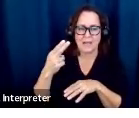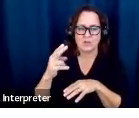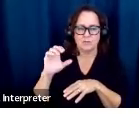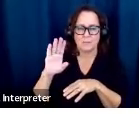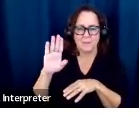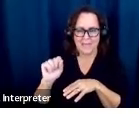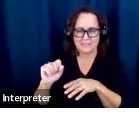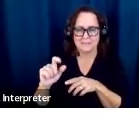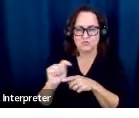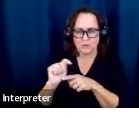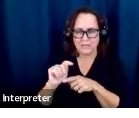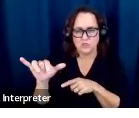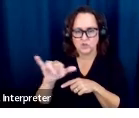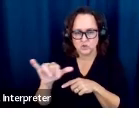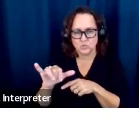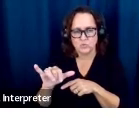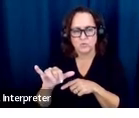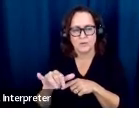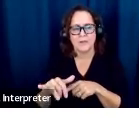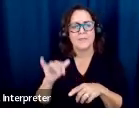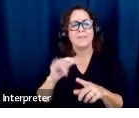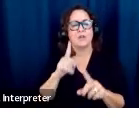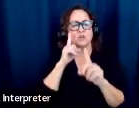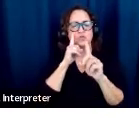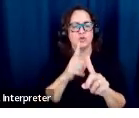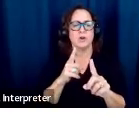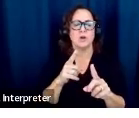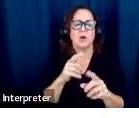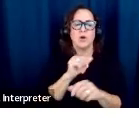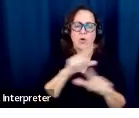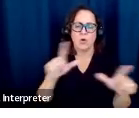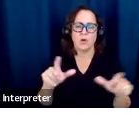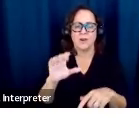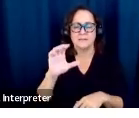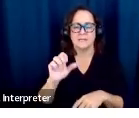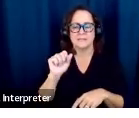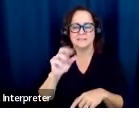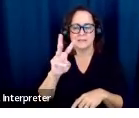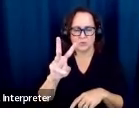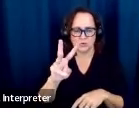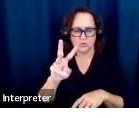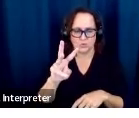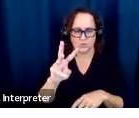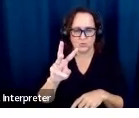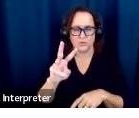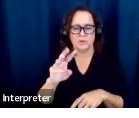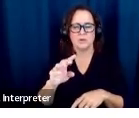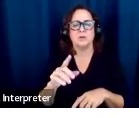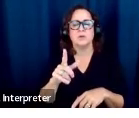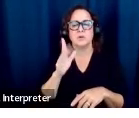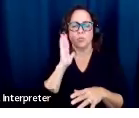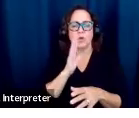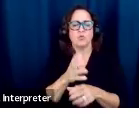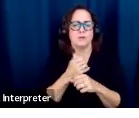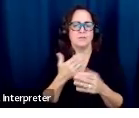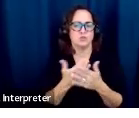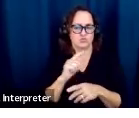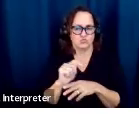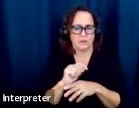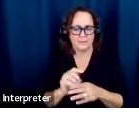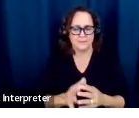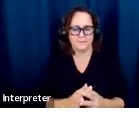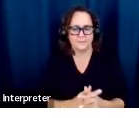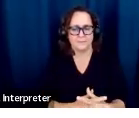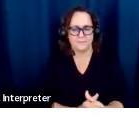implements the CSW, so that all targeted case managers providing case management services under the CSW are able to receive that new training.